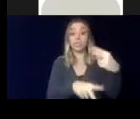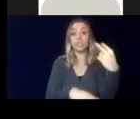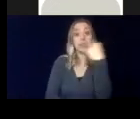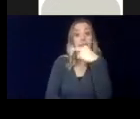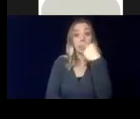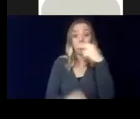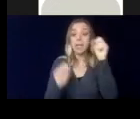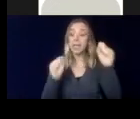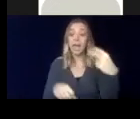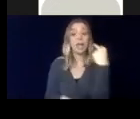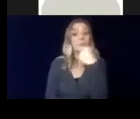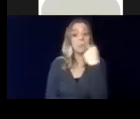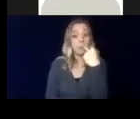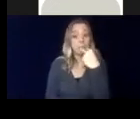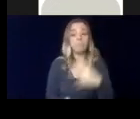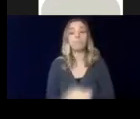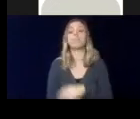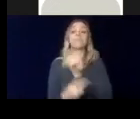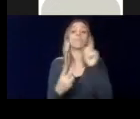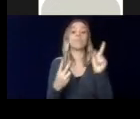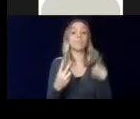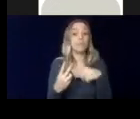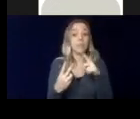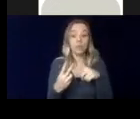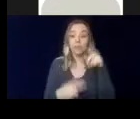also allows better